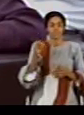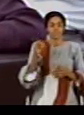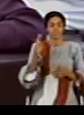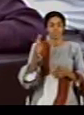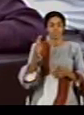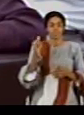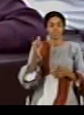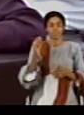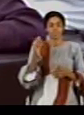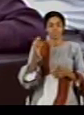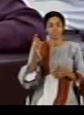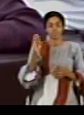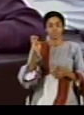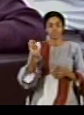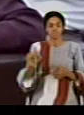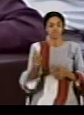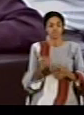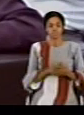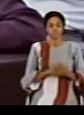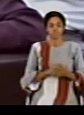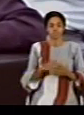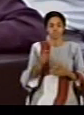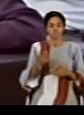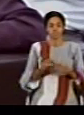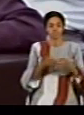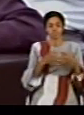from Houston, Texas, USA,